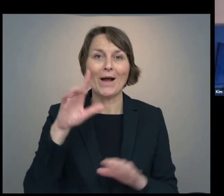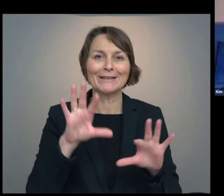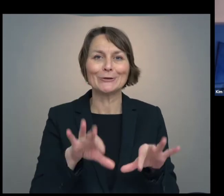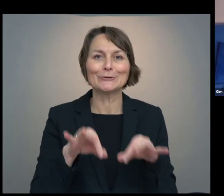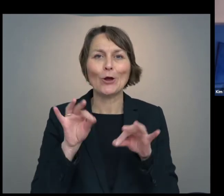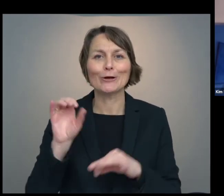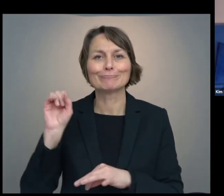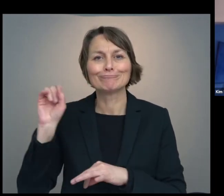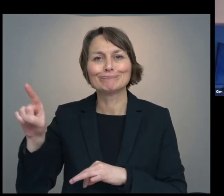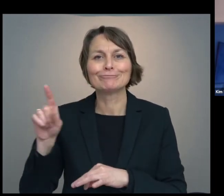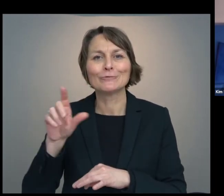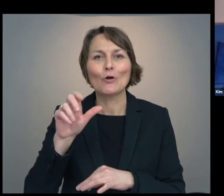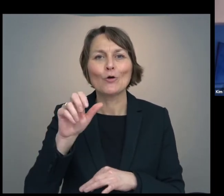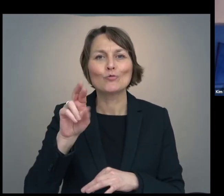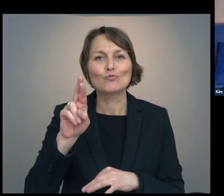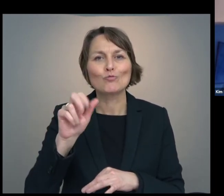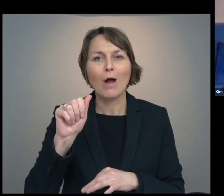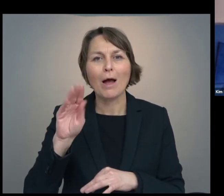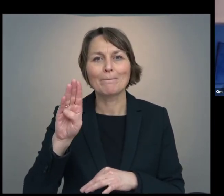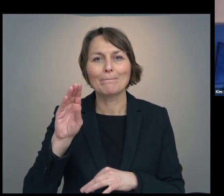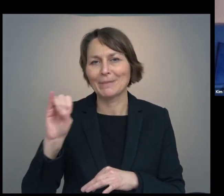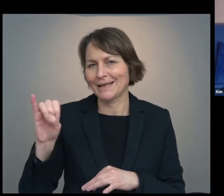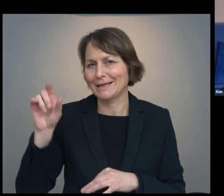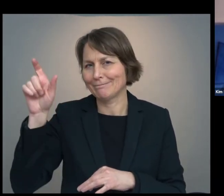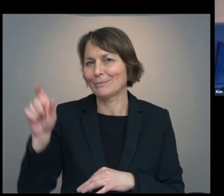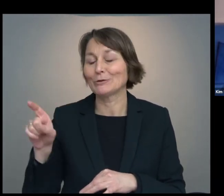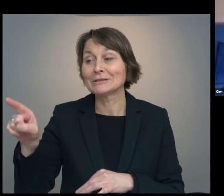one sock to Ravi. And